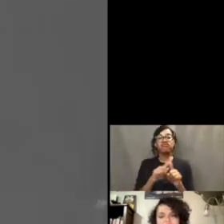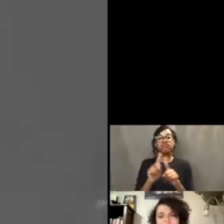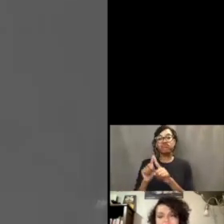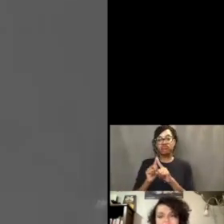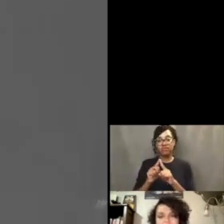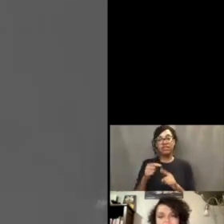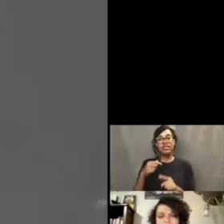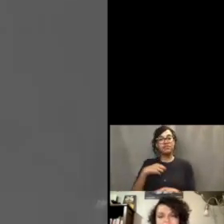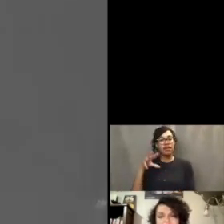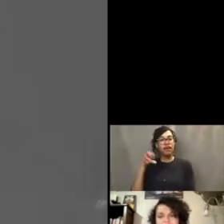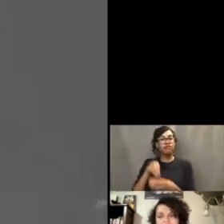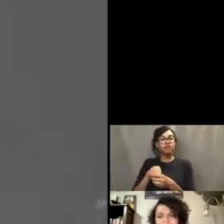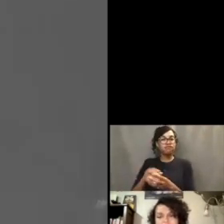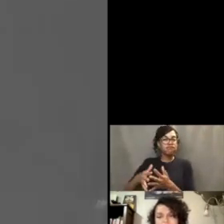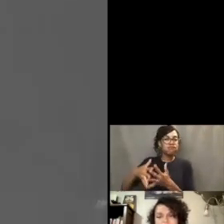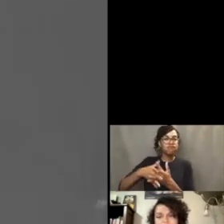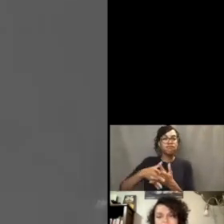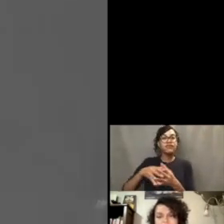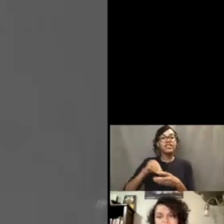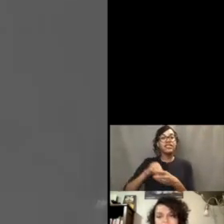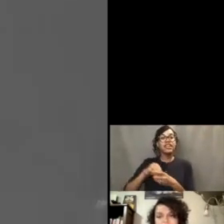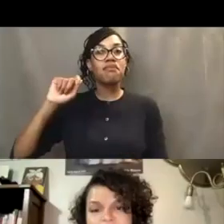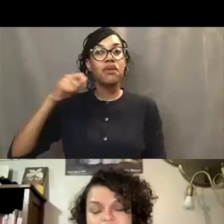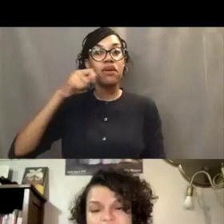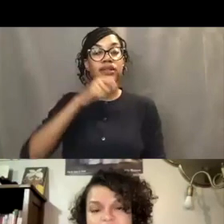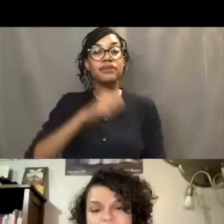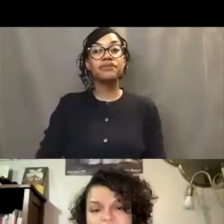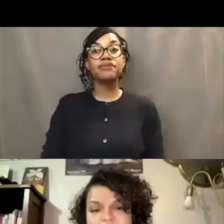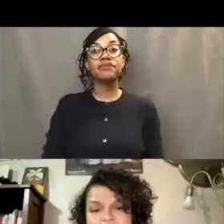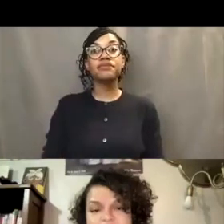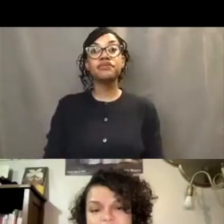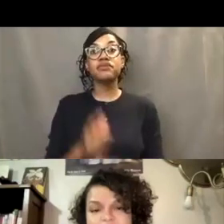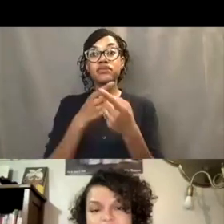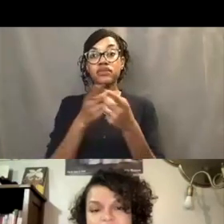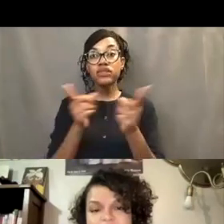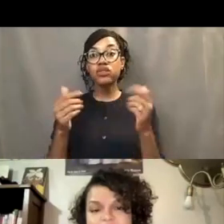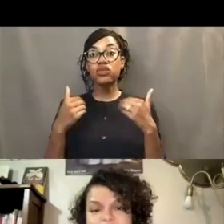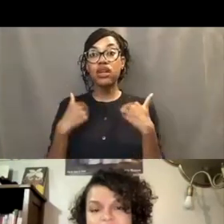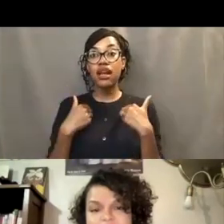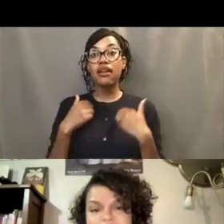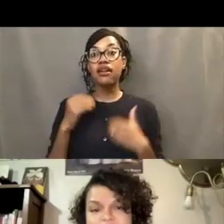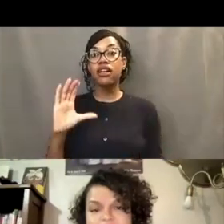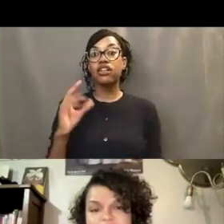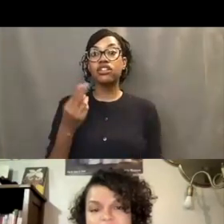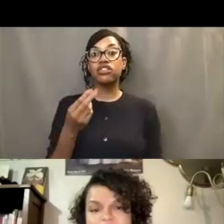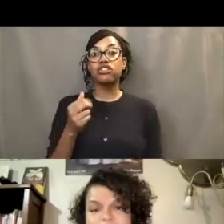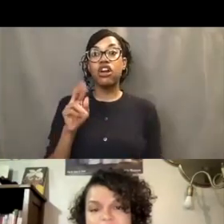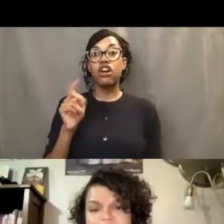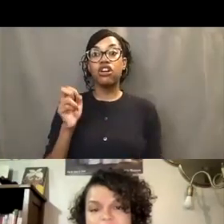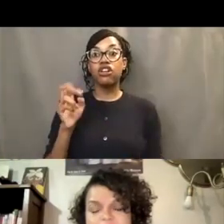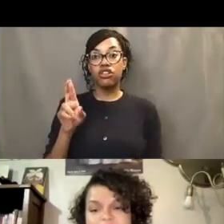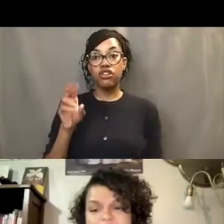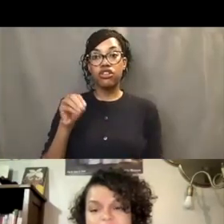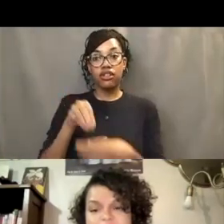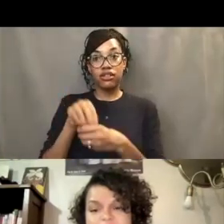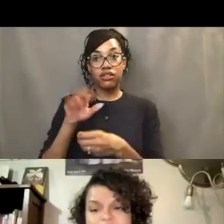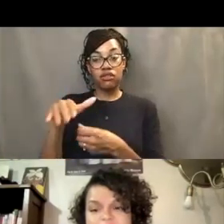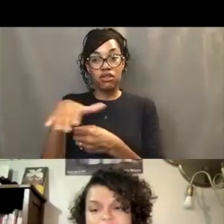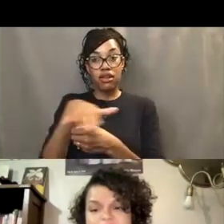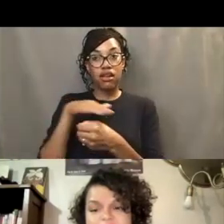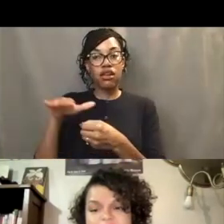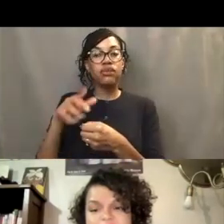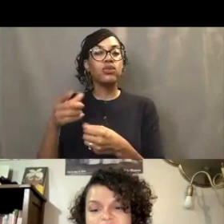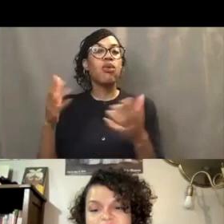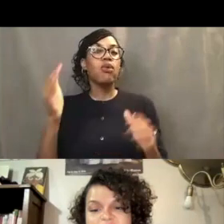If there are charter or voucher schools in your area, you have repeatedly heard about choice. Choice is a good